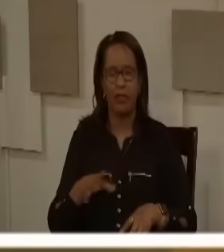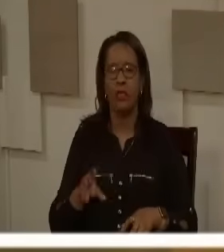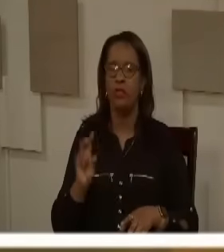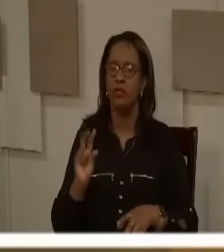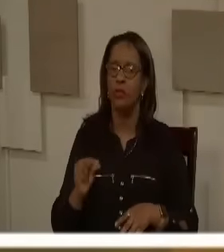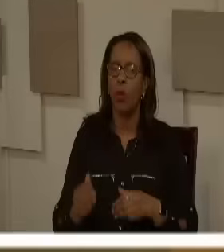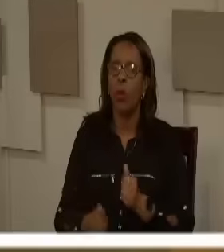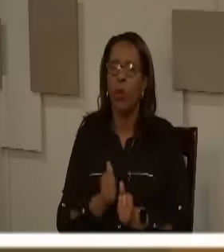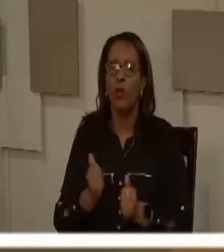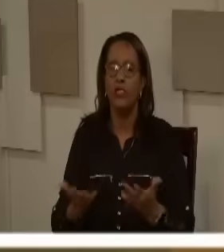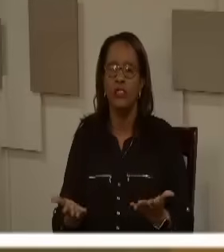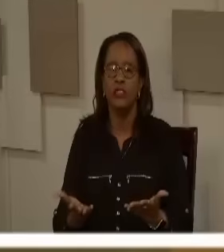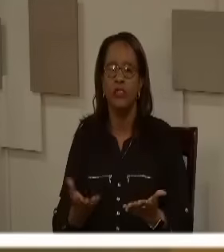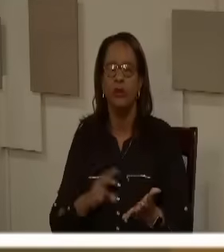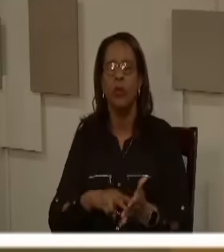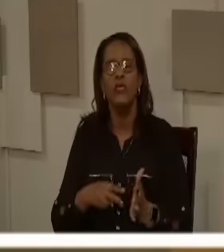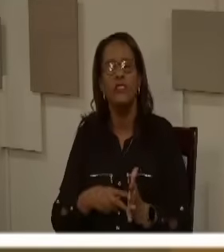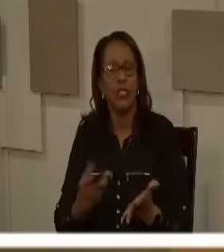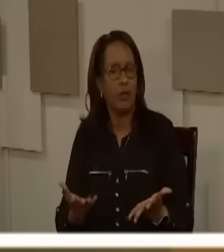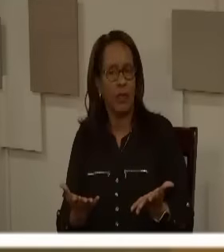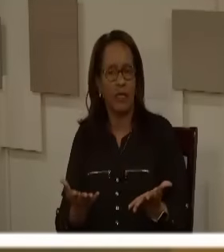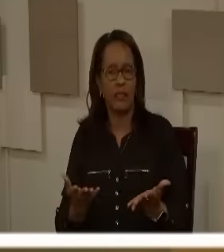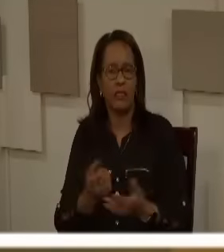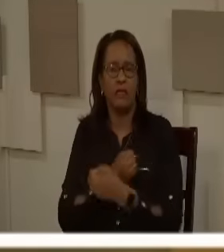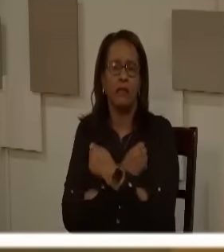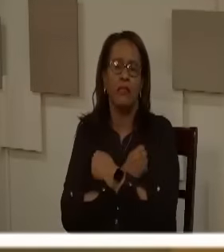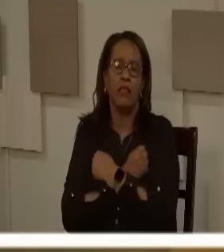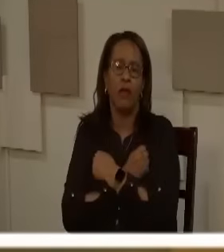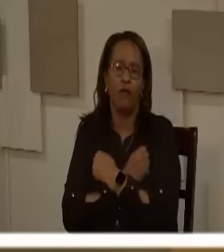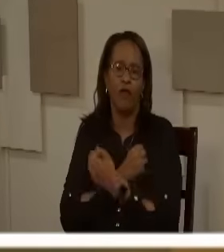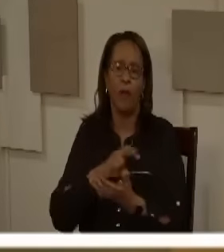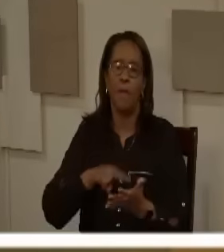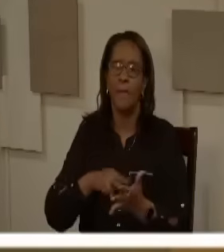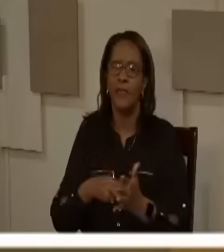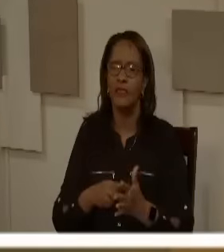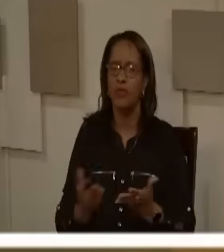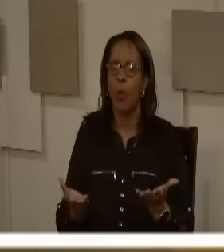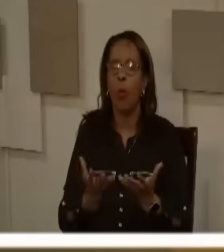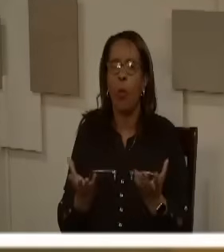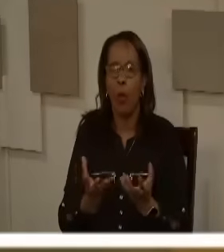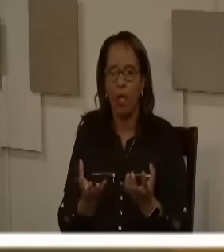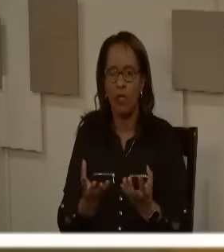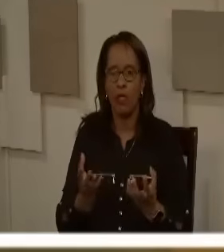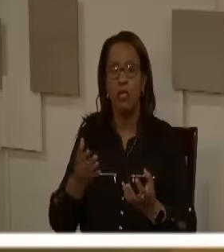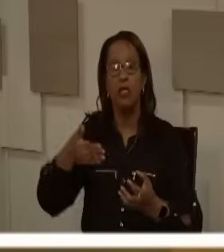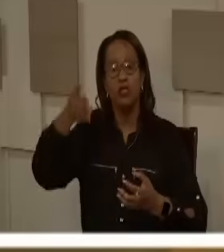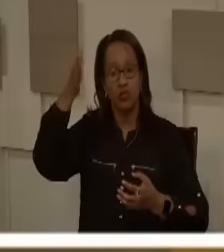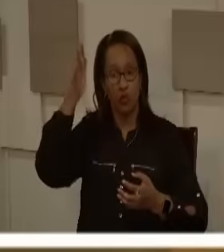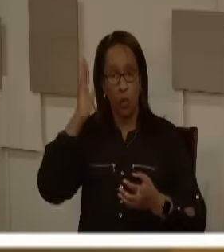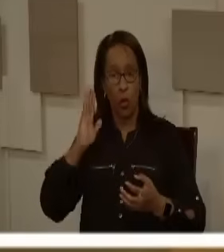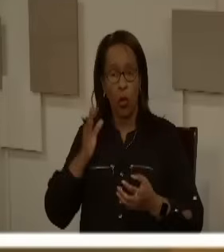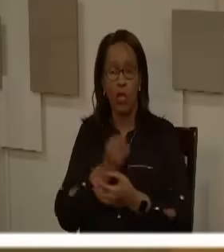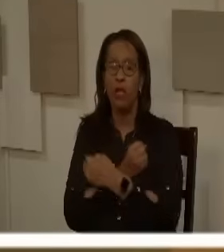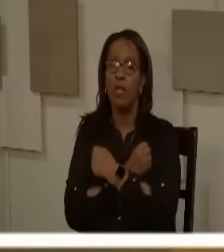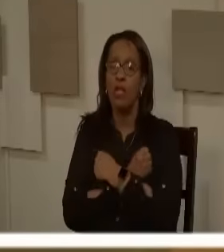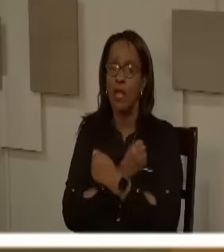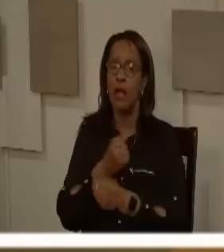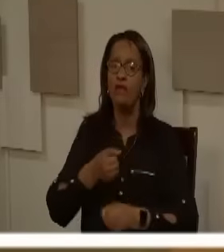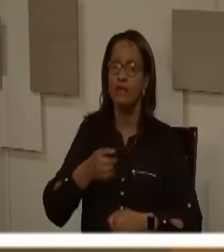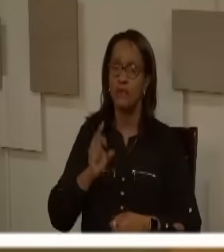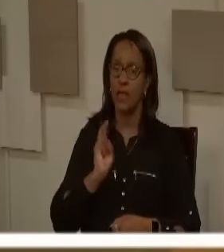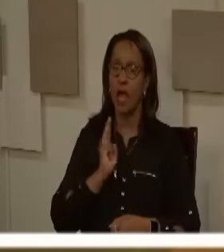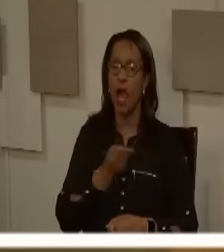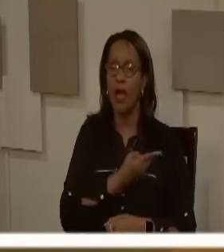be loving to us. And when this lover, this consummate lover, looks at us and